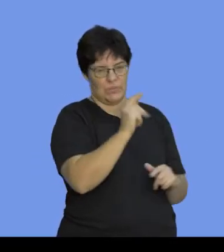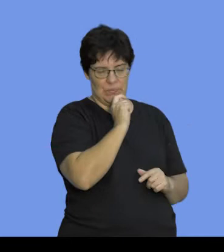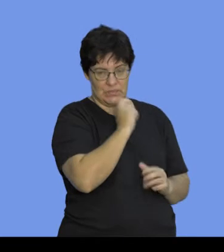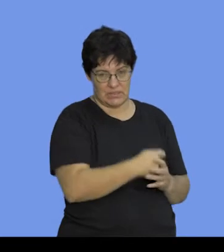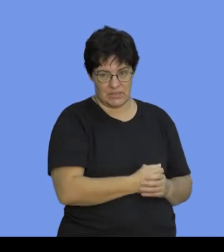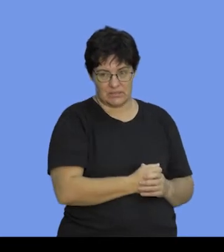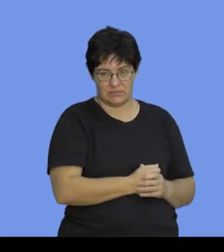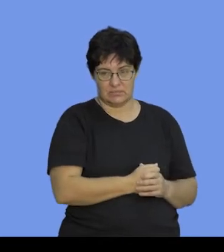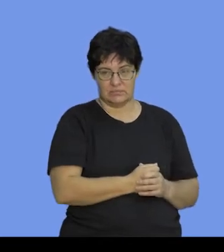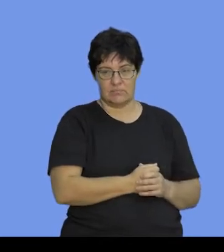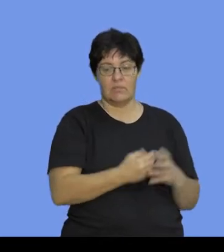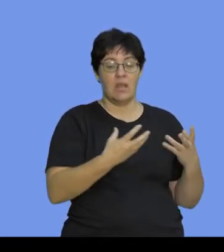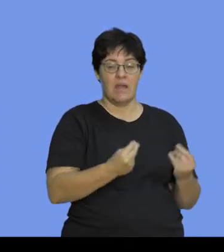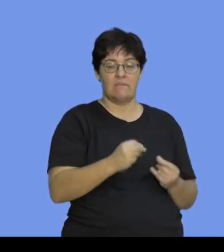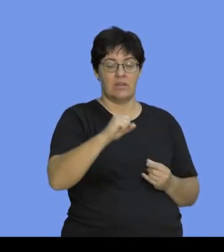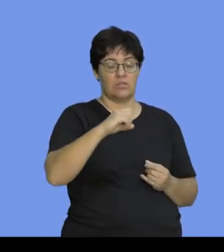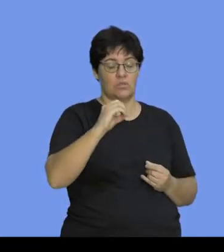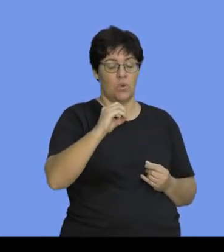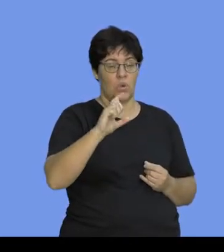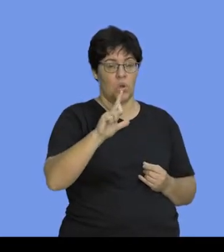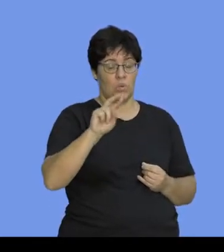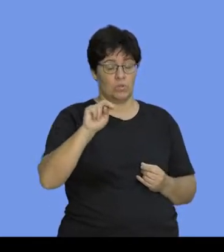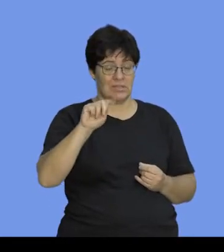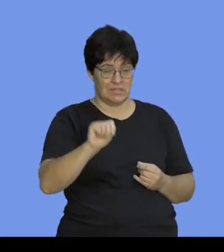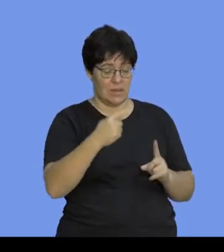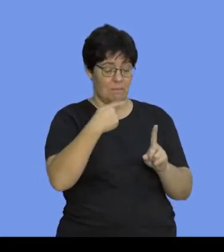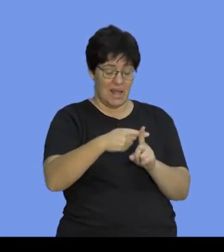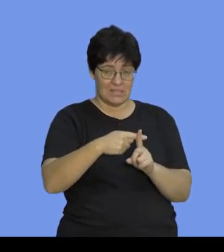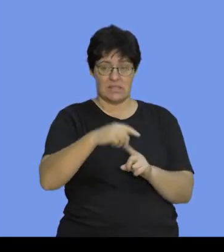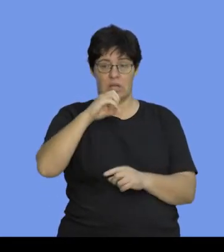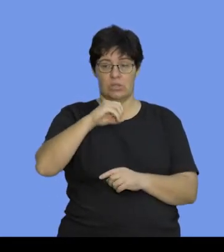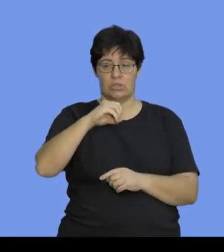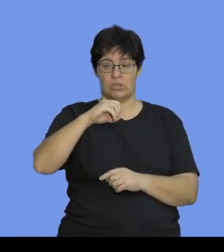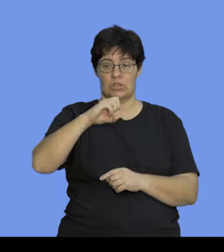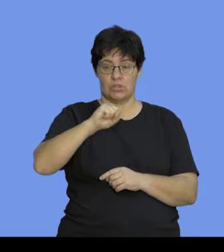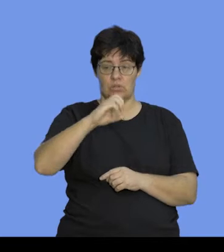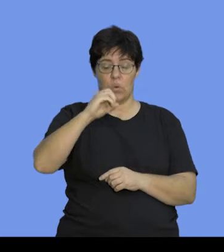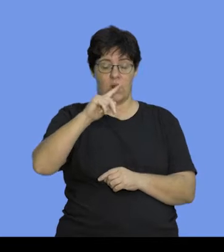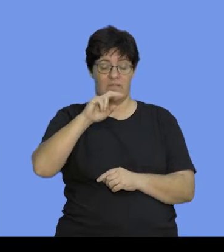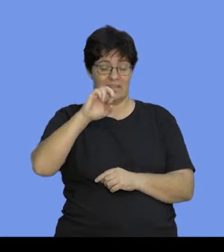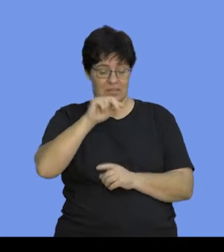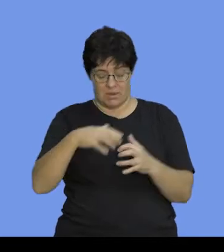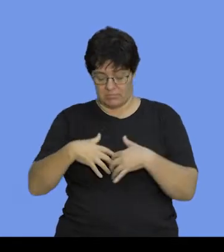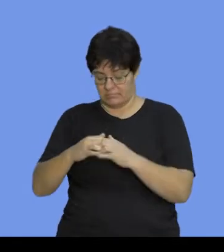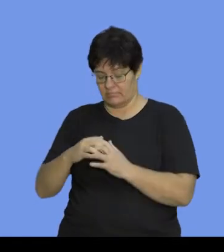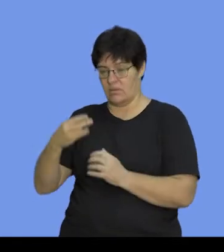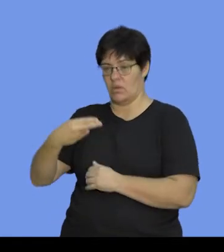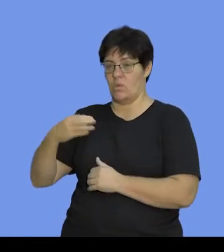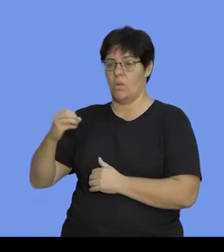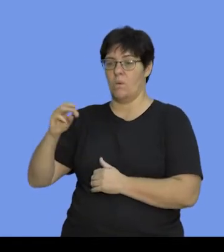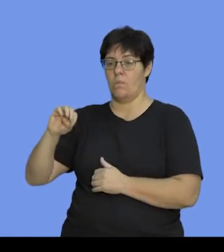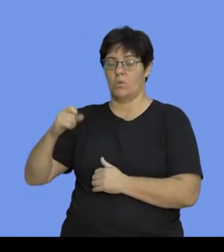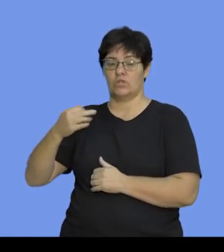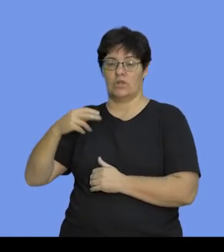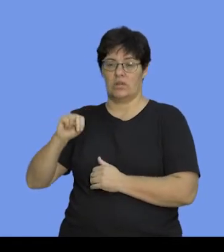any case, when you have a solute and a solvent together, you form a homogeneous mixture. So that's the mixture